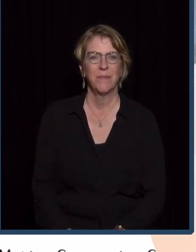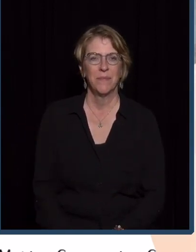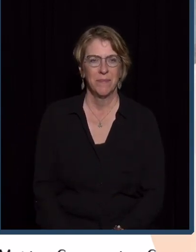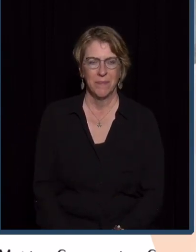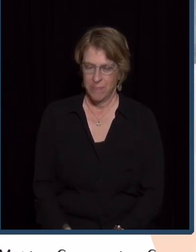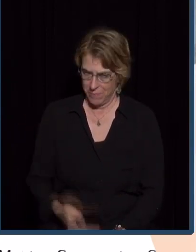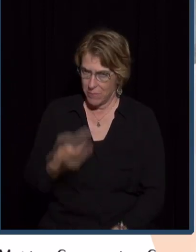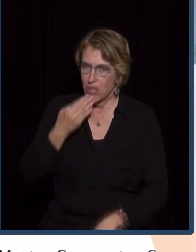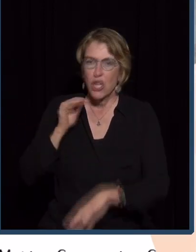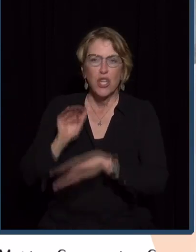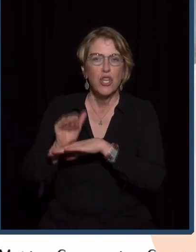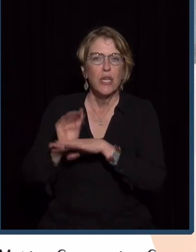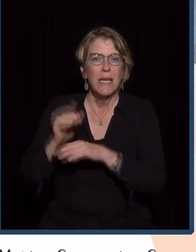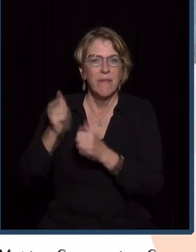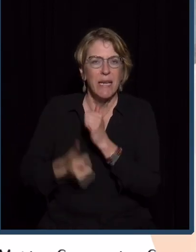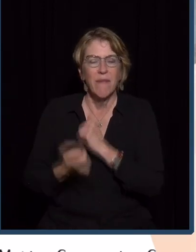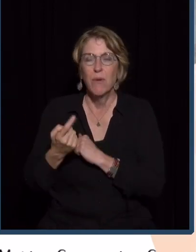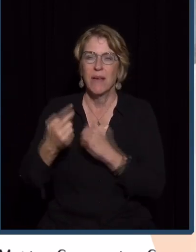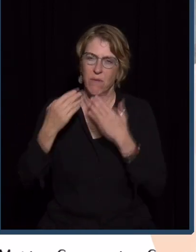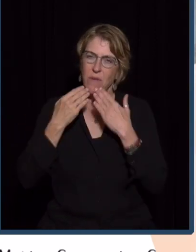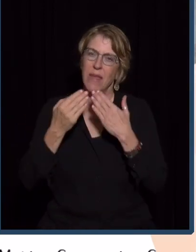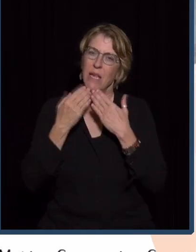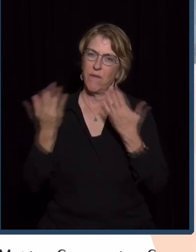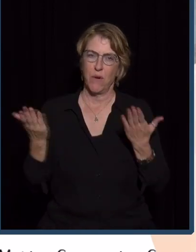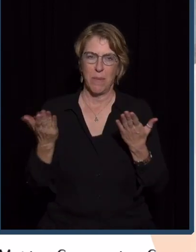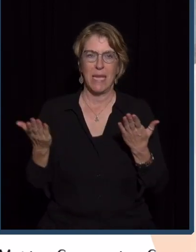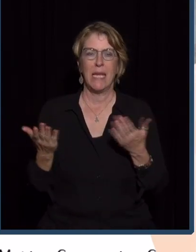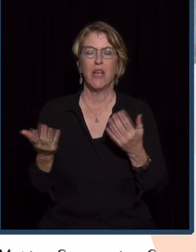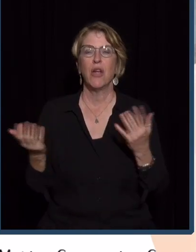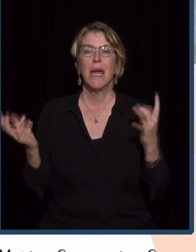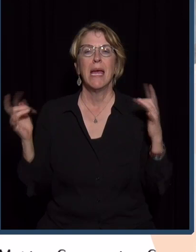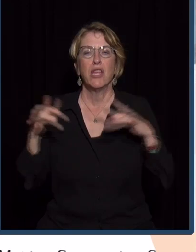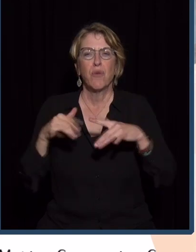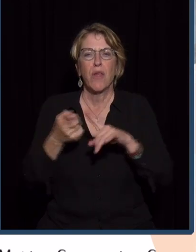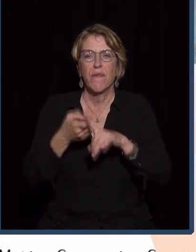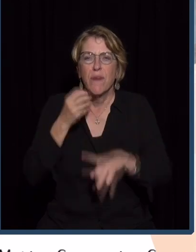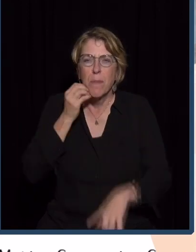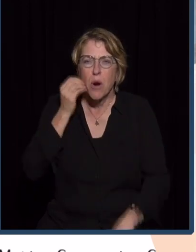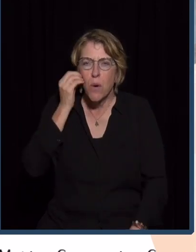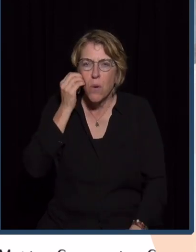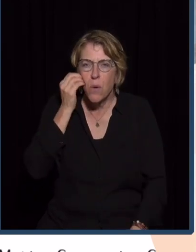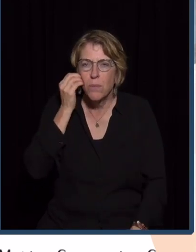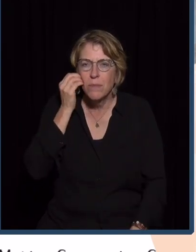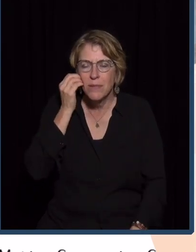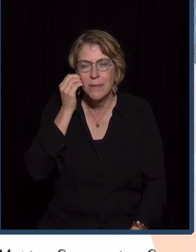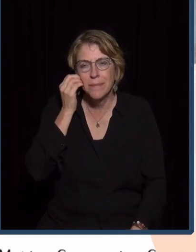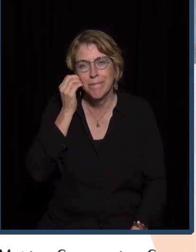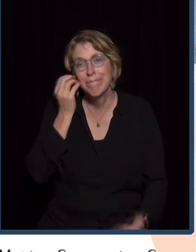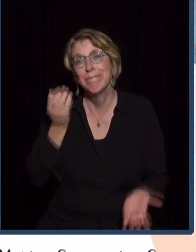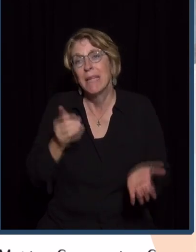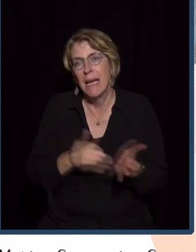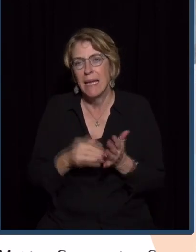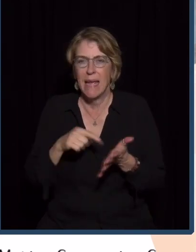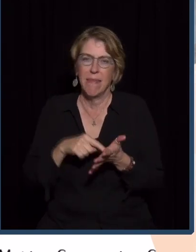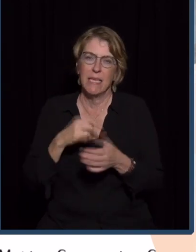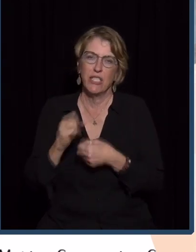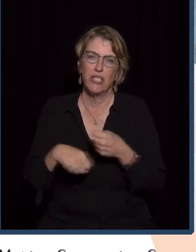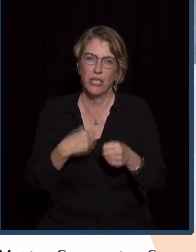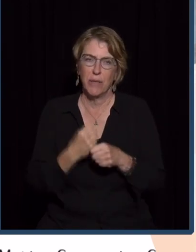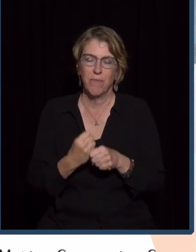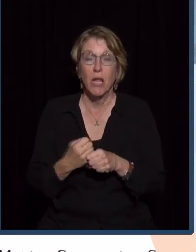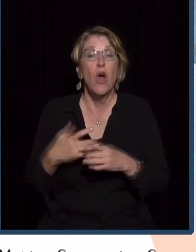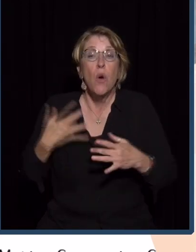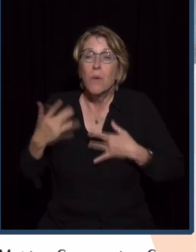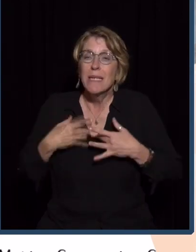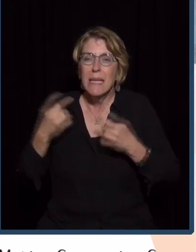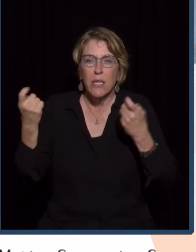Good evening, everyone, and thank you for being here with us as we gather from our own homes again this year. We are so excited to celebrate